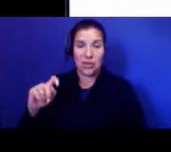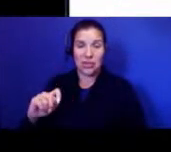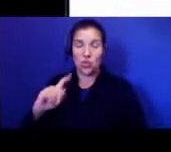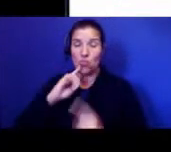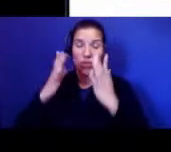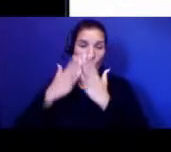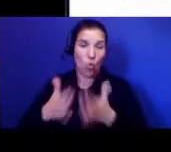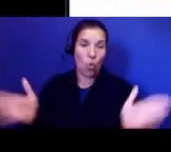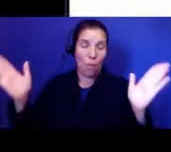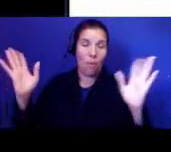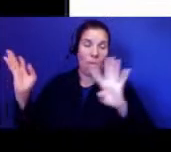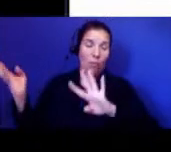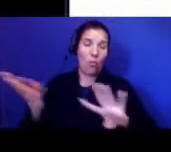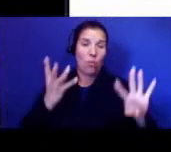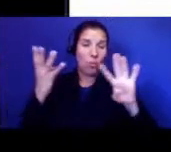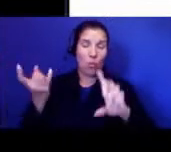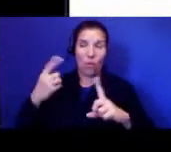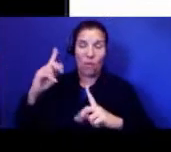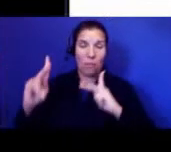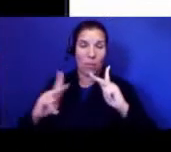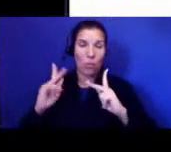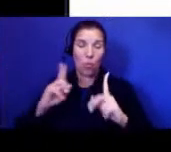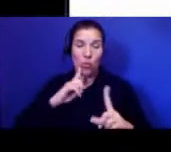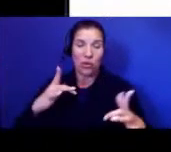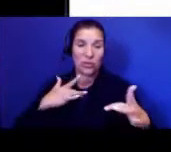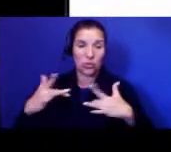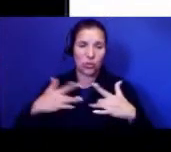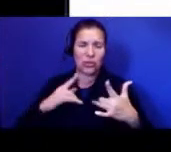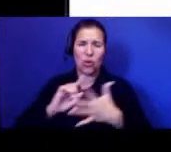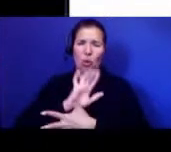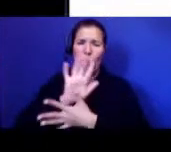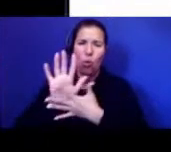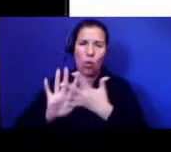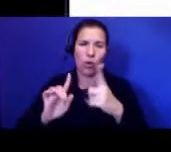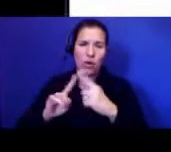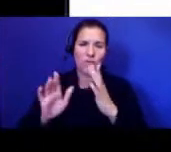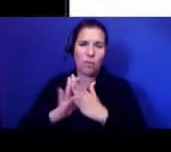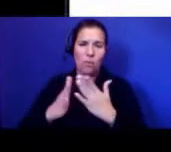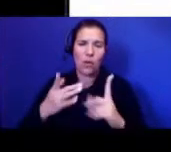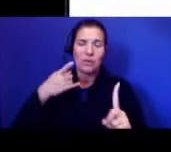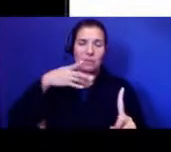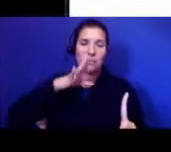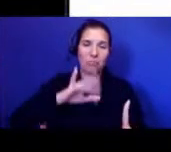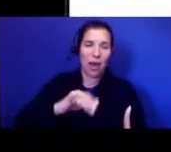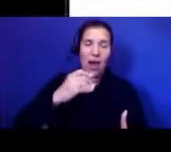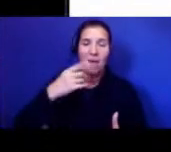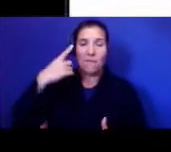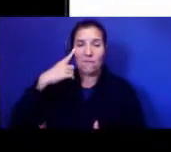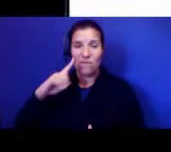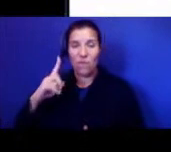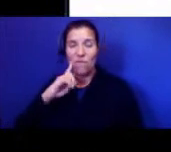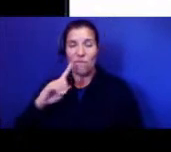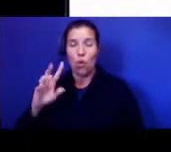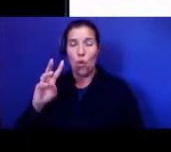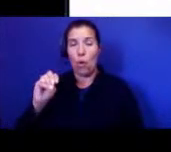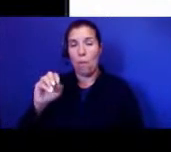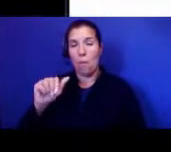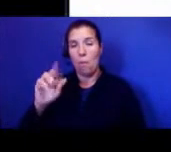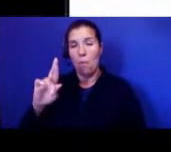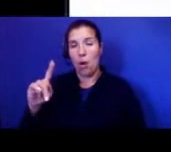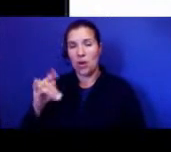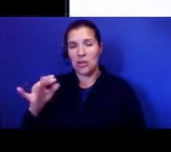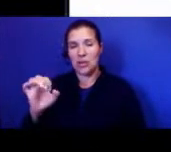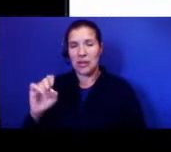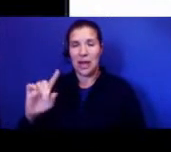for a cornucopia of concerns about all sorts of books authored by or for members of marginalized communities. In